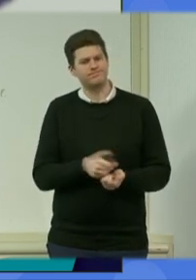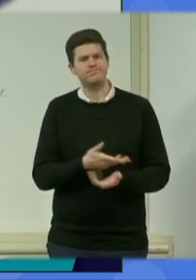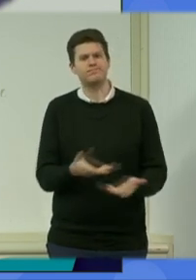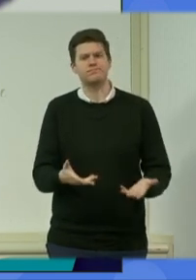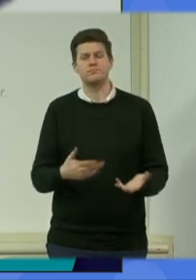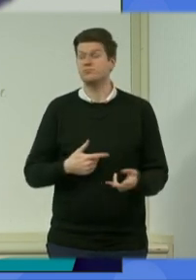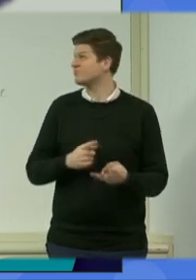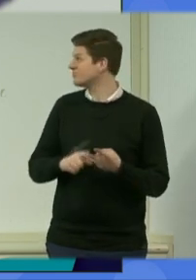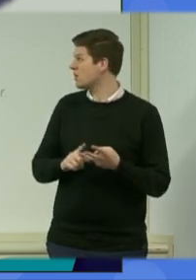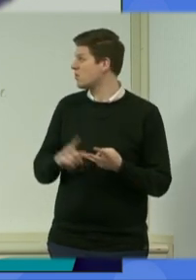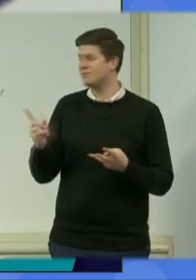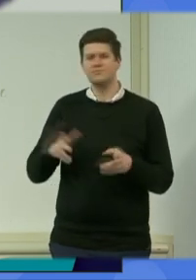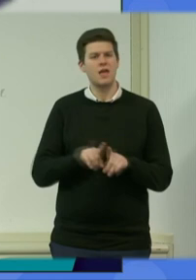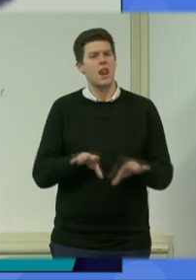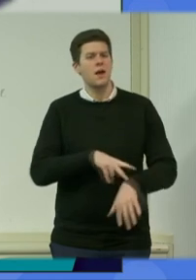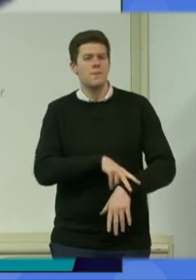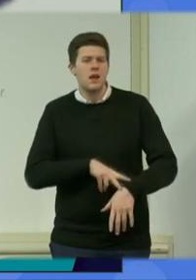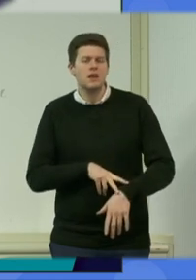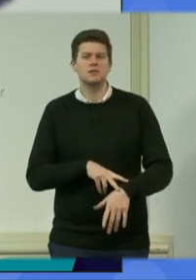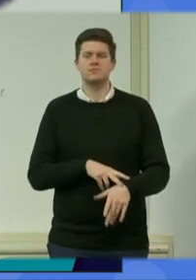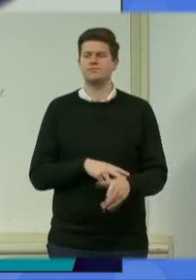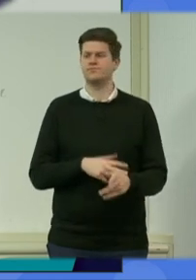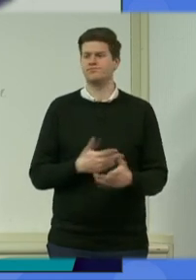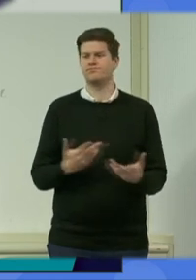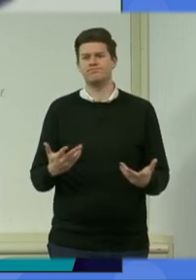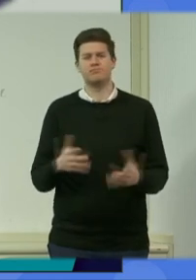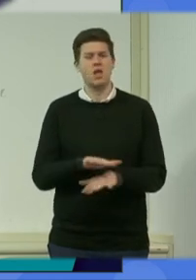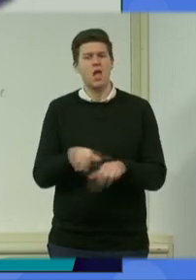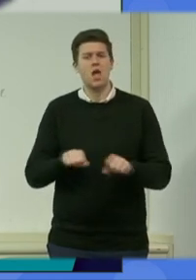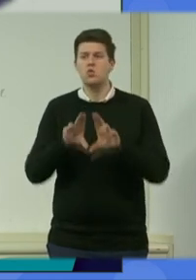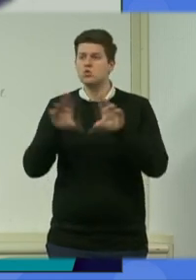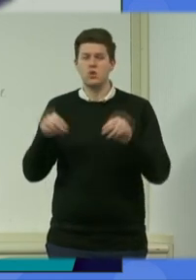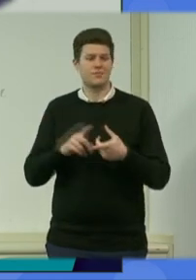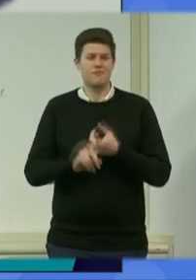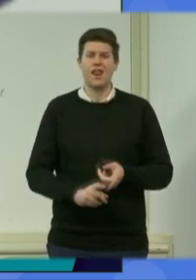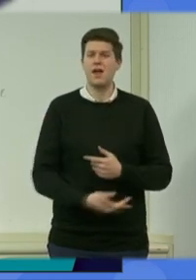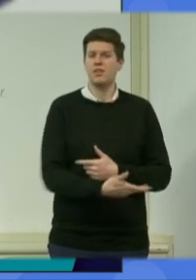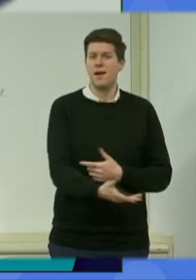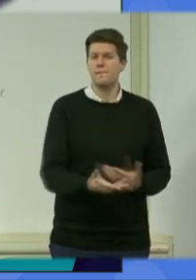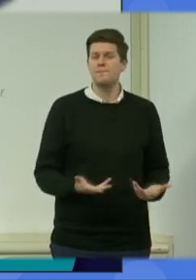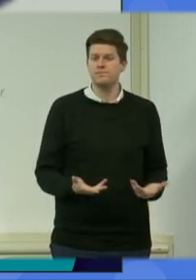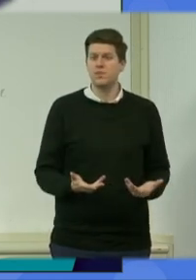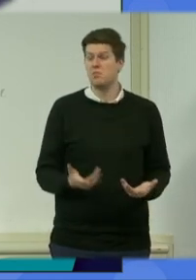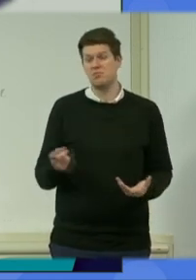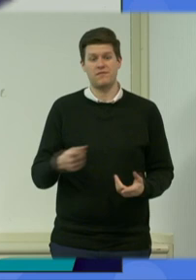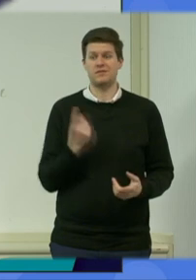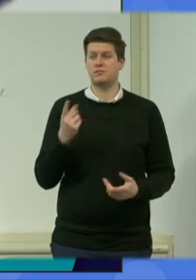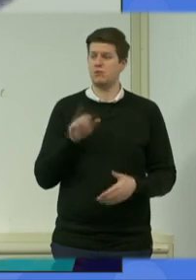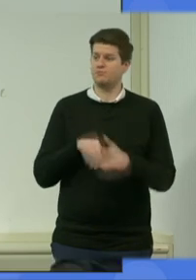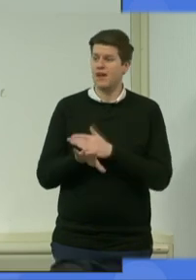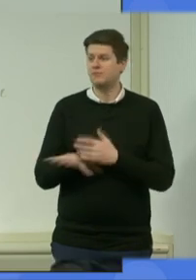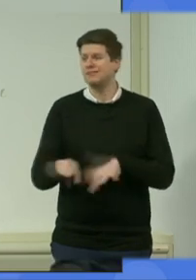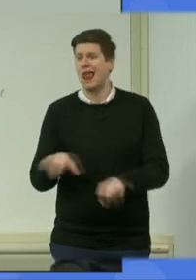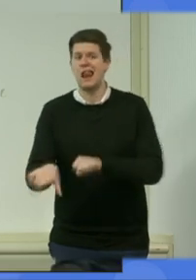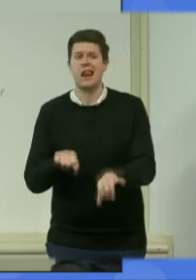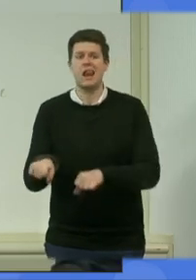other services that our stores or our colleagues or everybody else relies on. We need police officers to stop people stealing stuff from our stores. We need